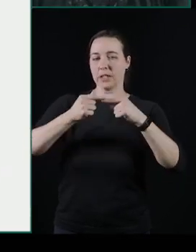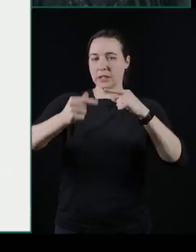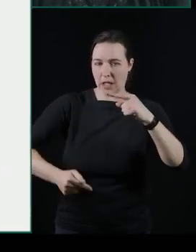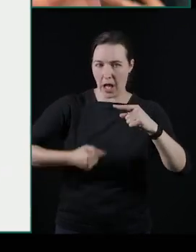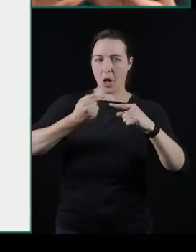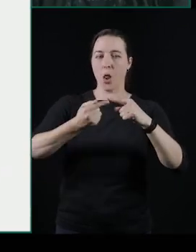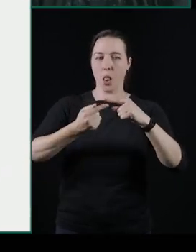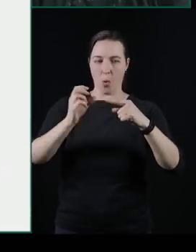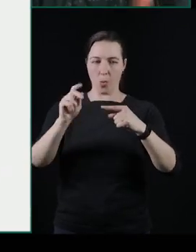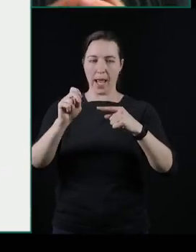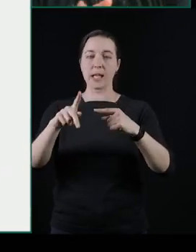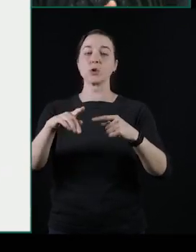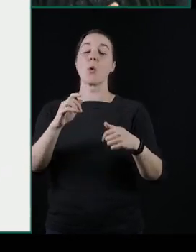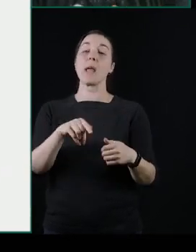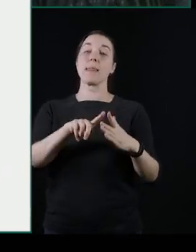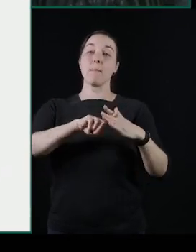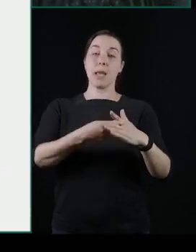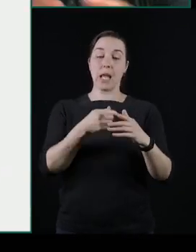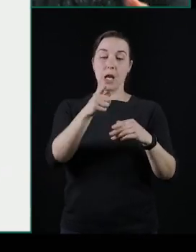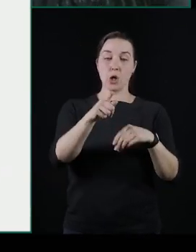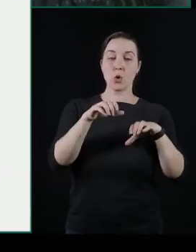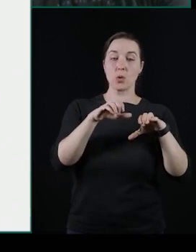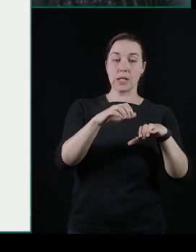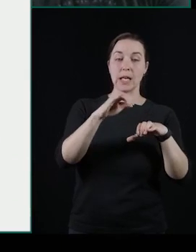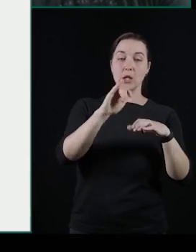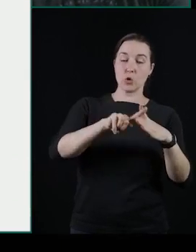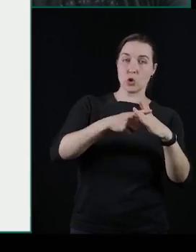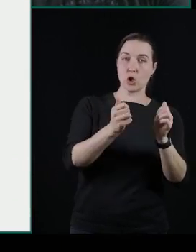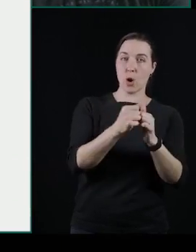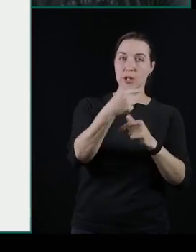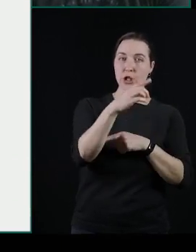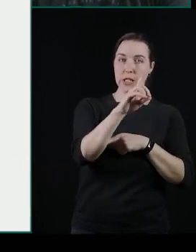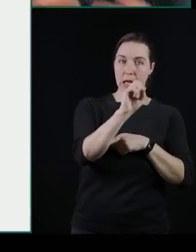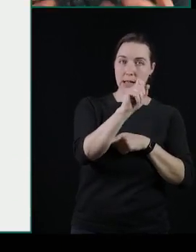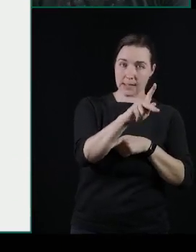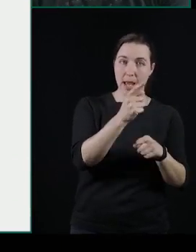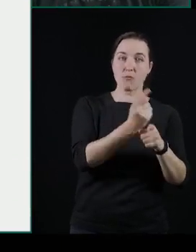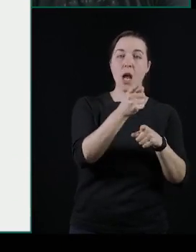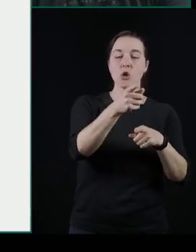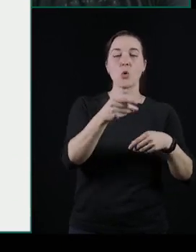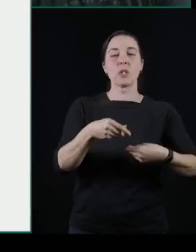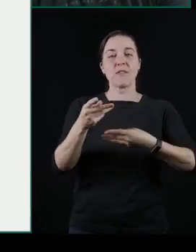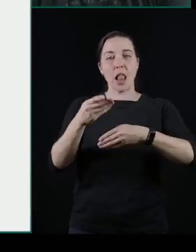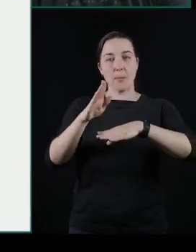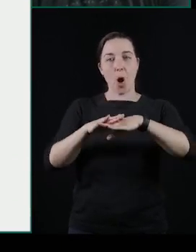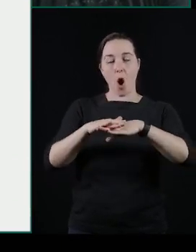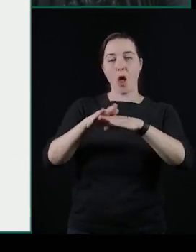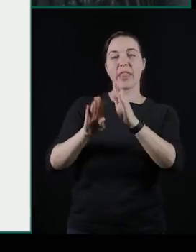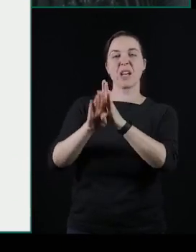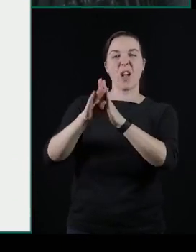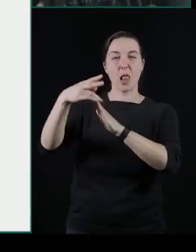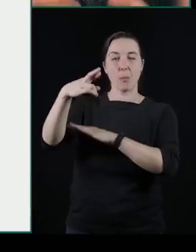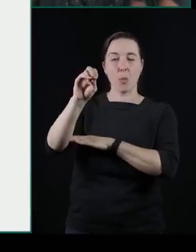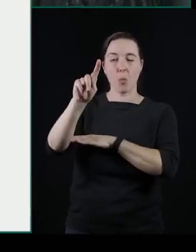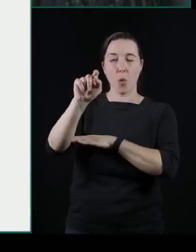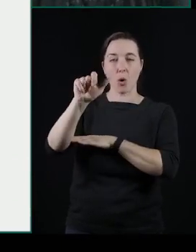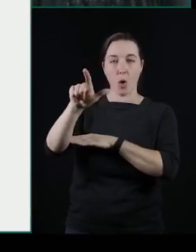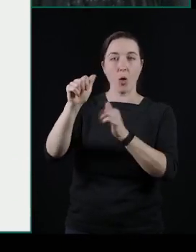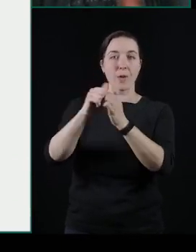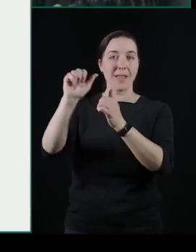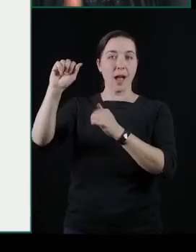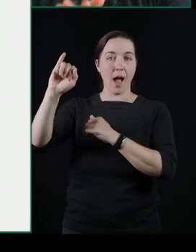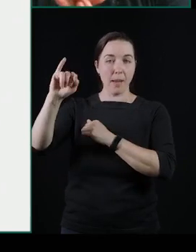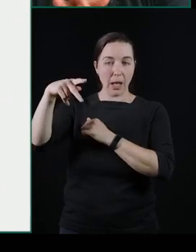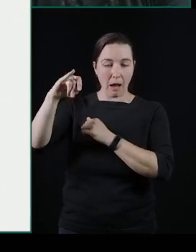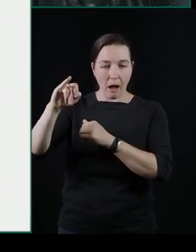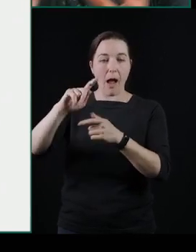in the beginning, you create your multiplayer server, you integrate it with GSDK, right? You upload it on developer portal or via API, and then you